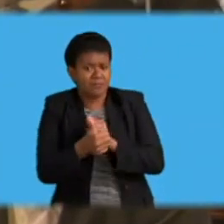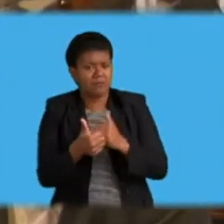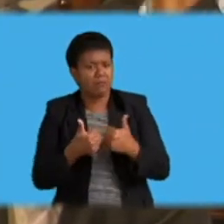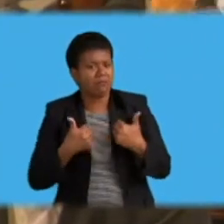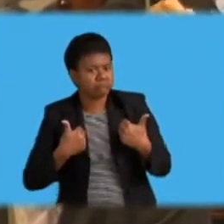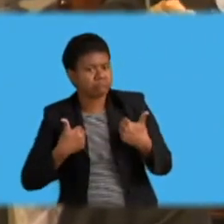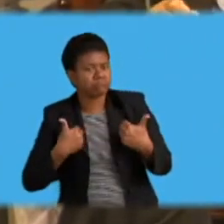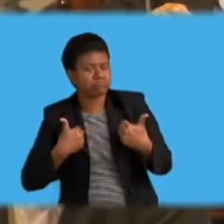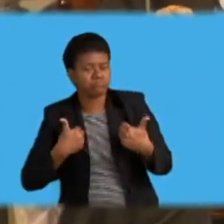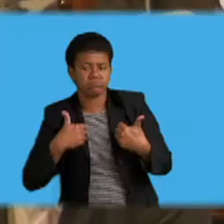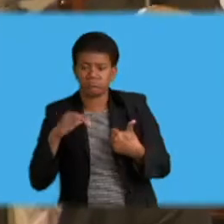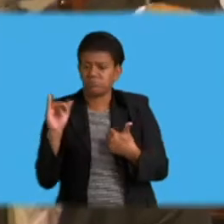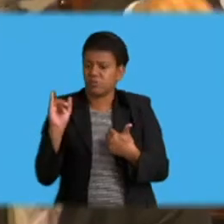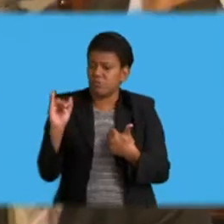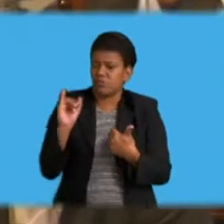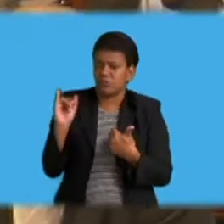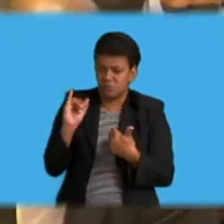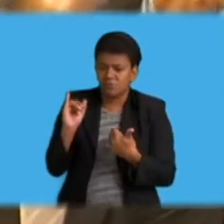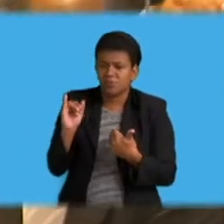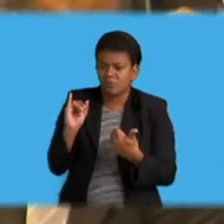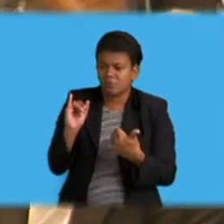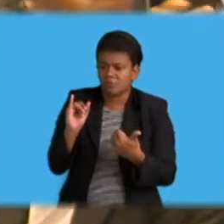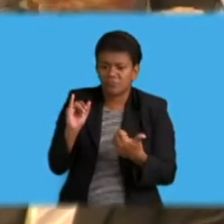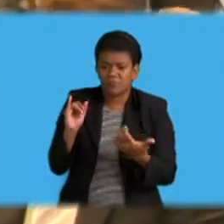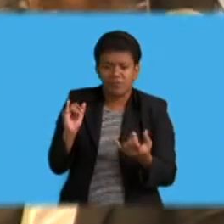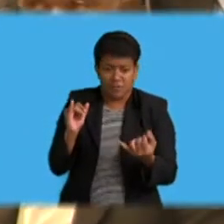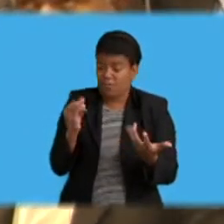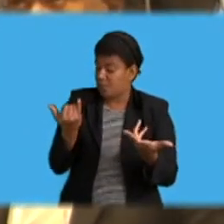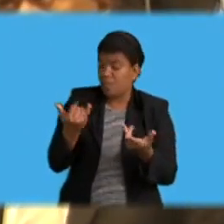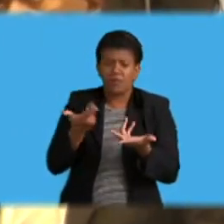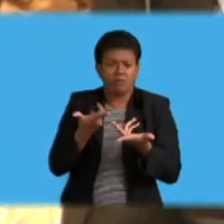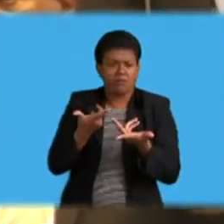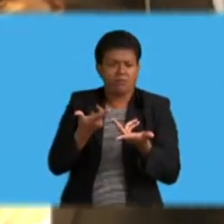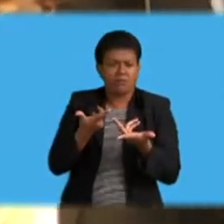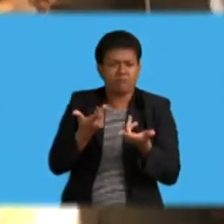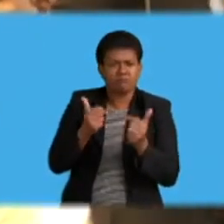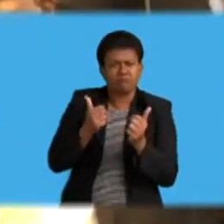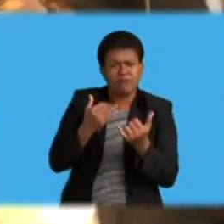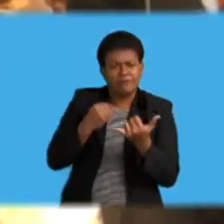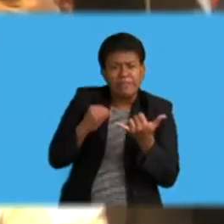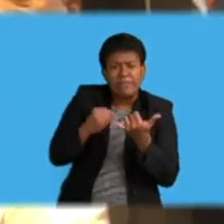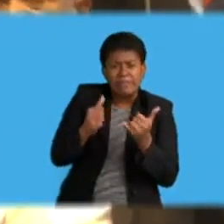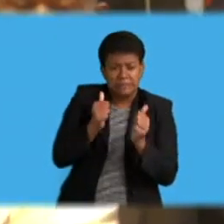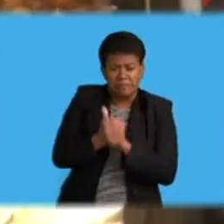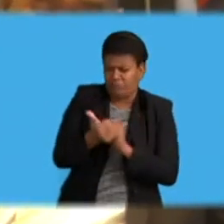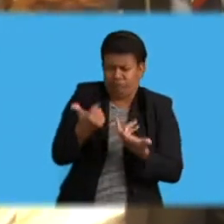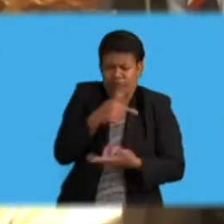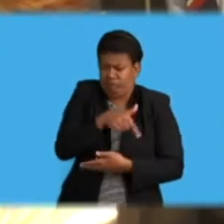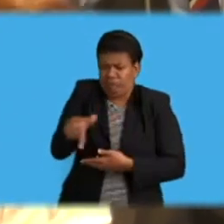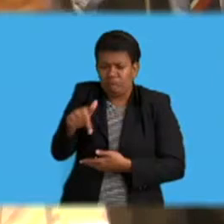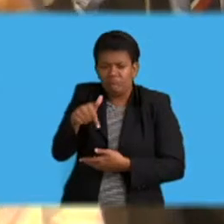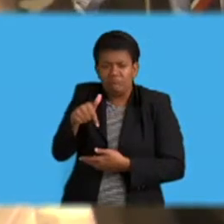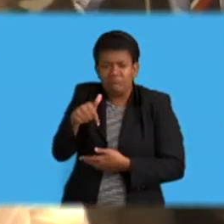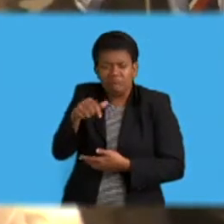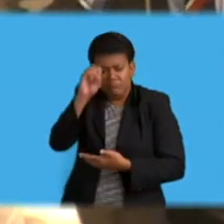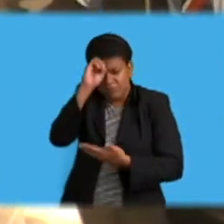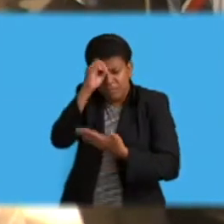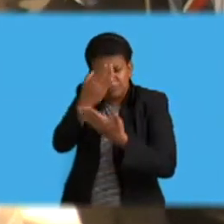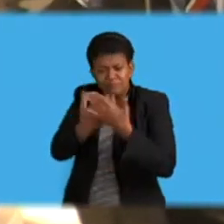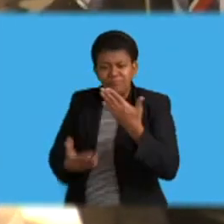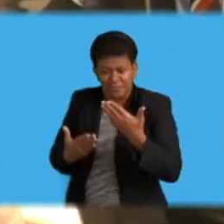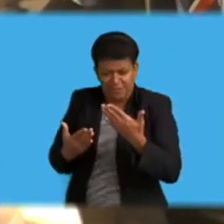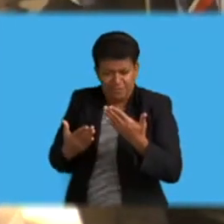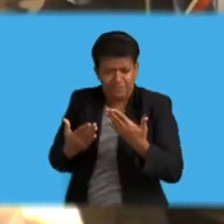in extracurricular activities is important, as students, parents, and guardians need protection in case something happens. I strongly